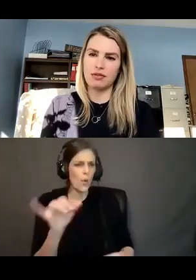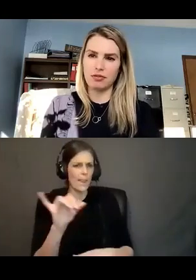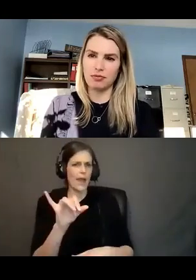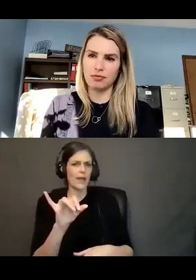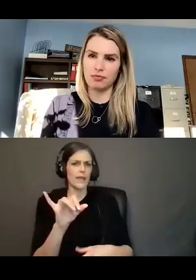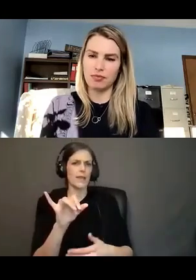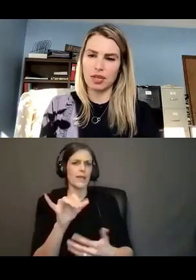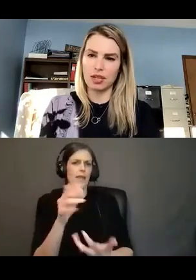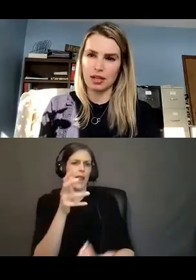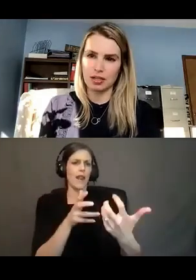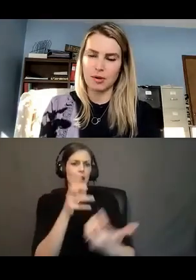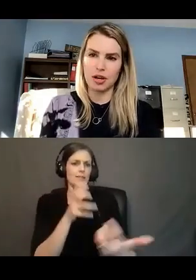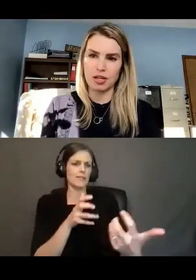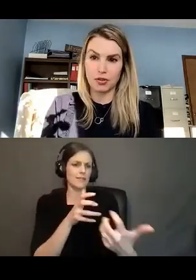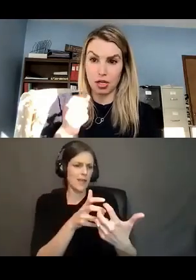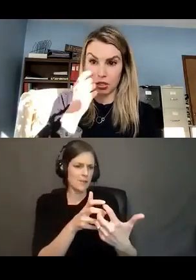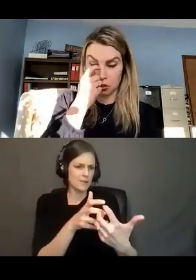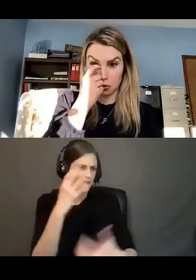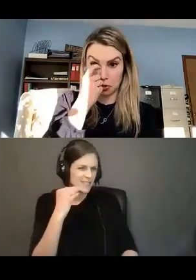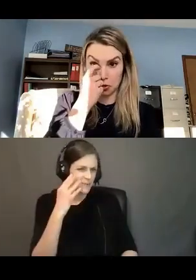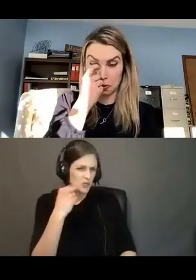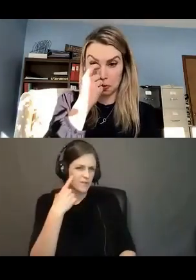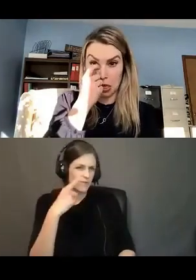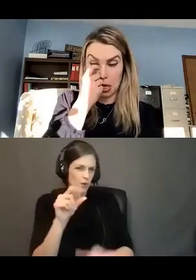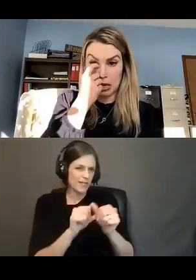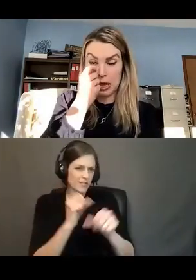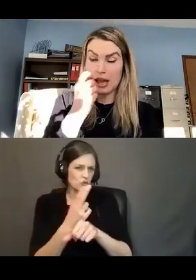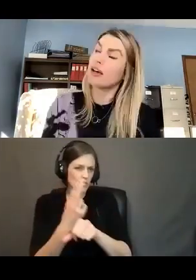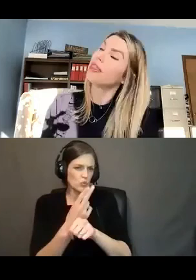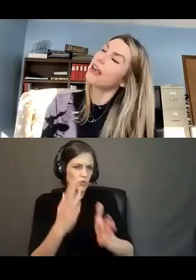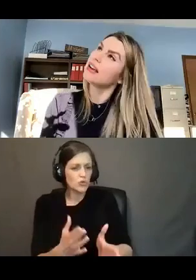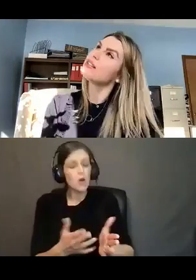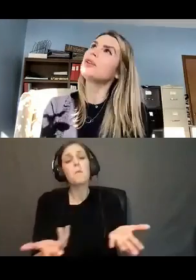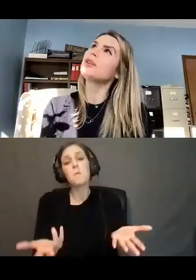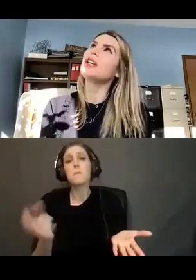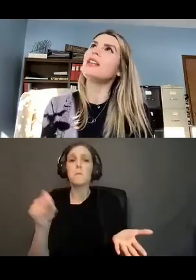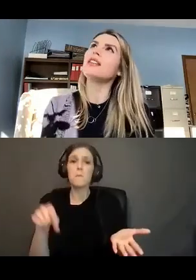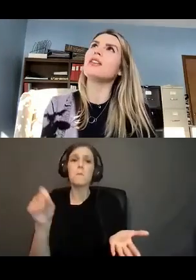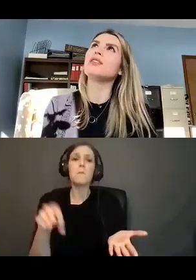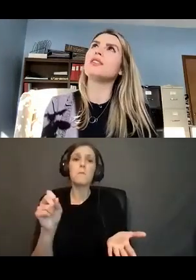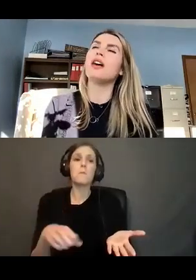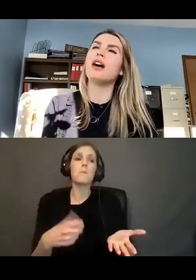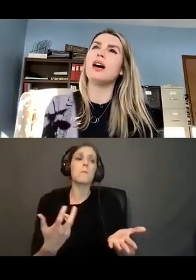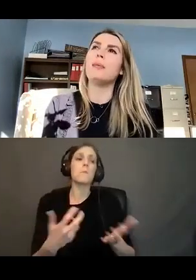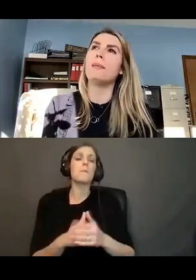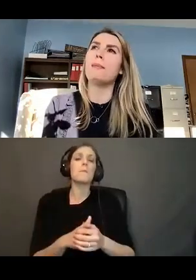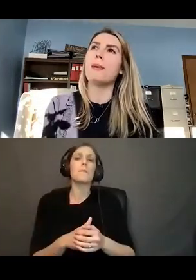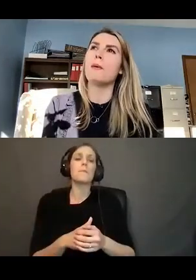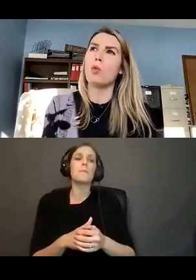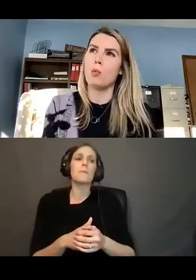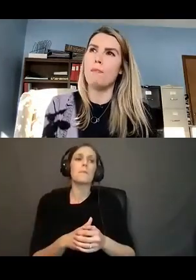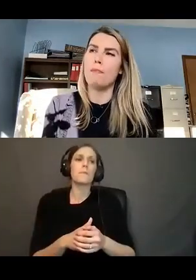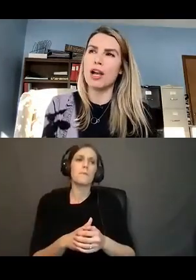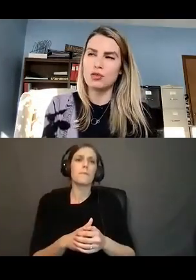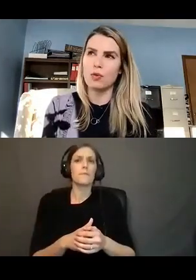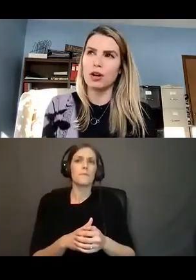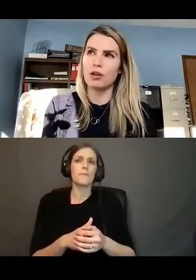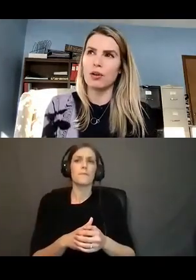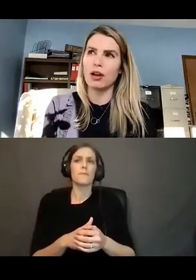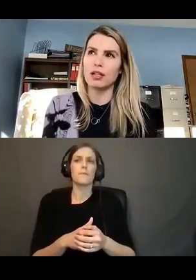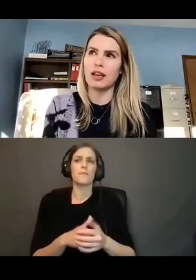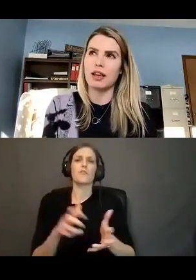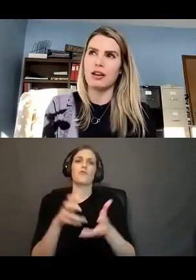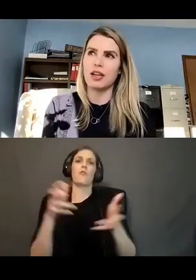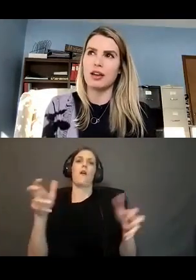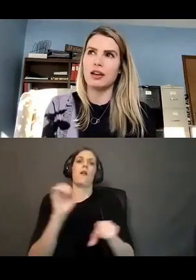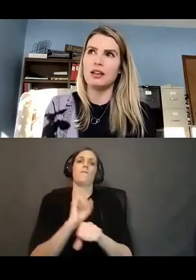adaptive experience for each user. Yes. So, yeah, that's really, there's much work going